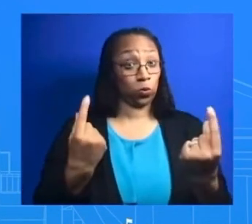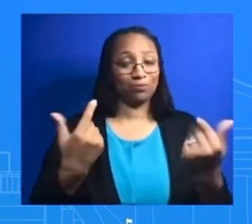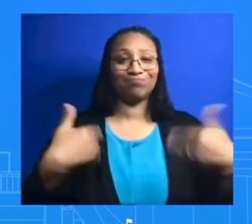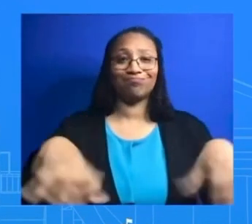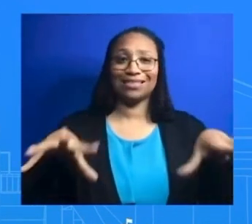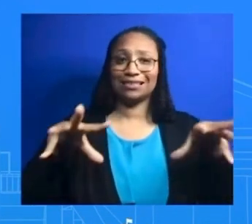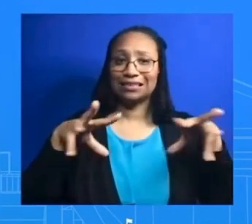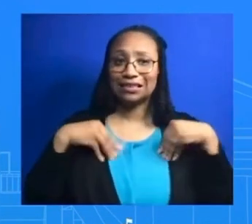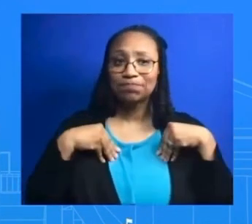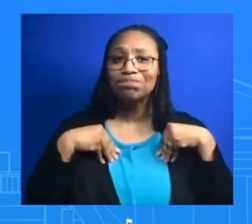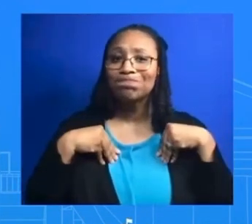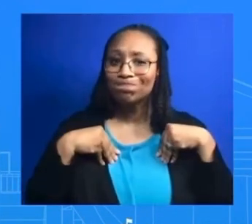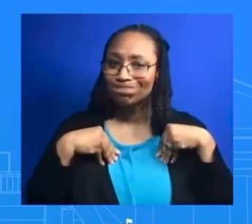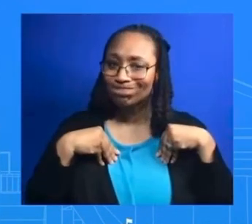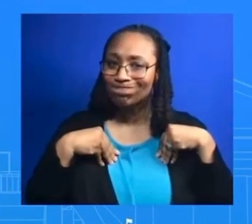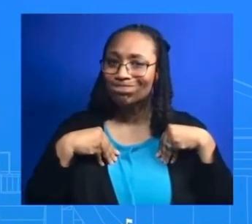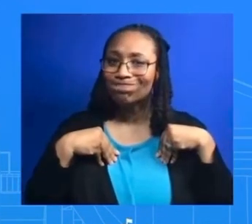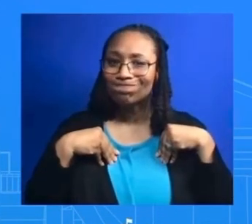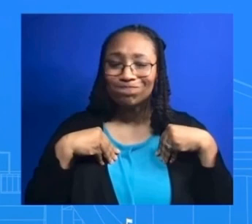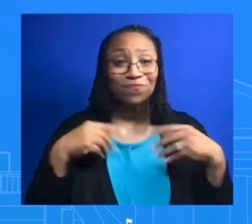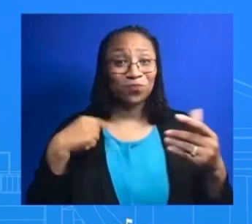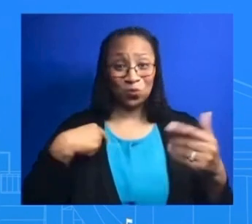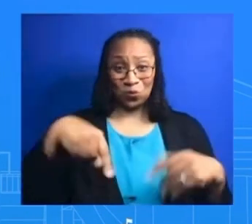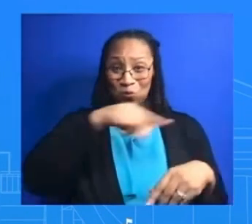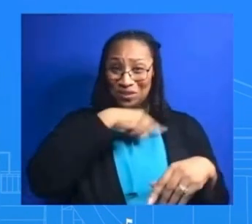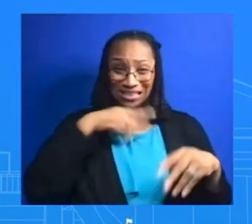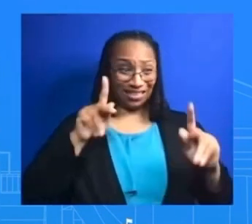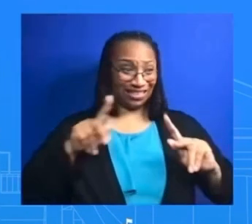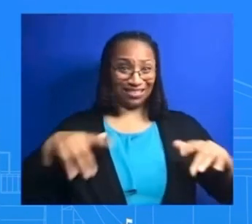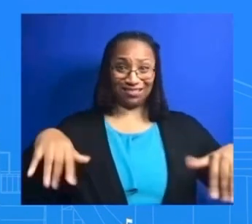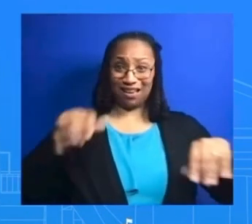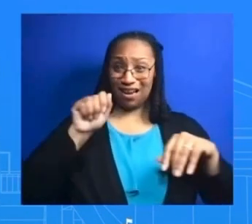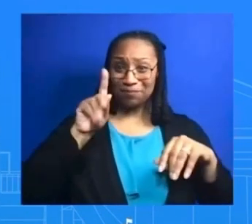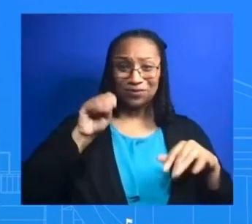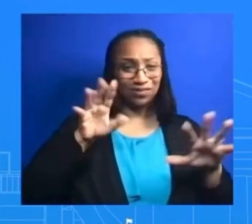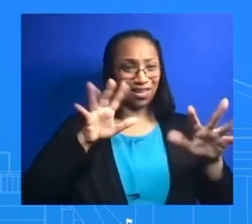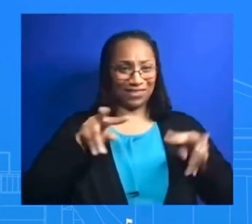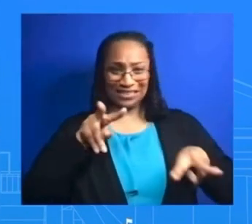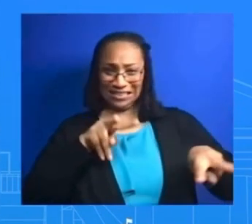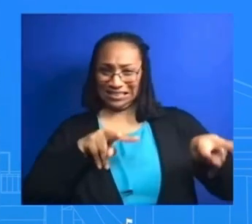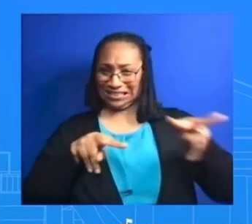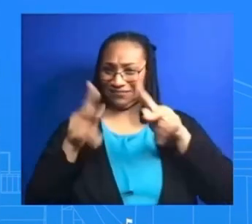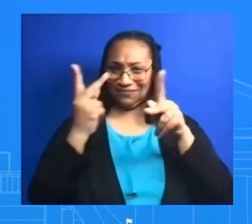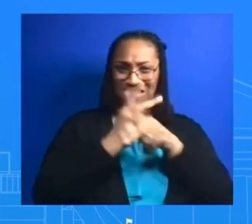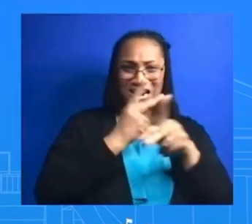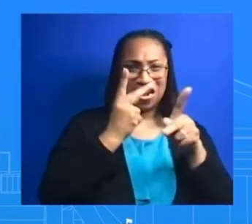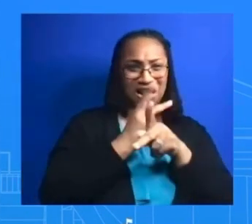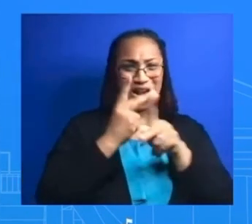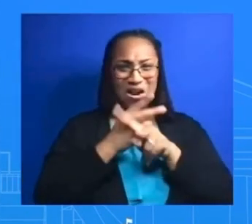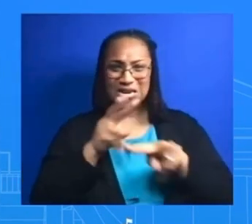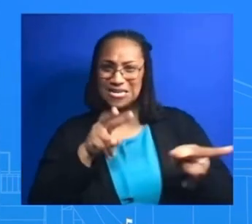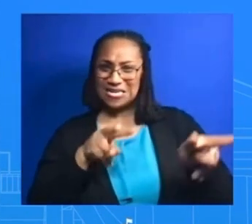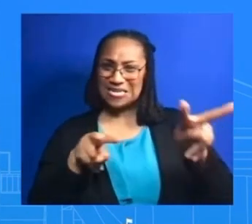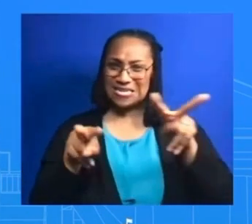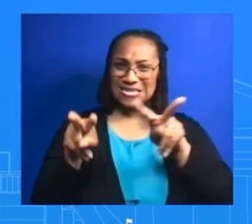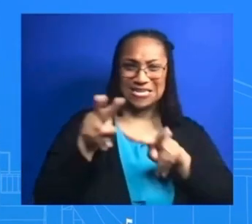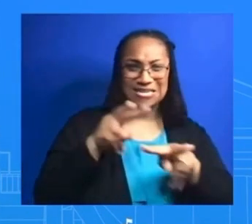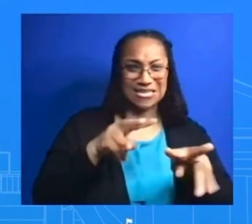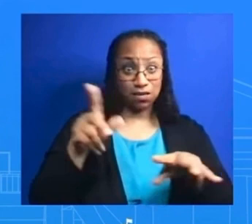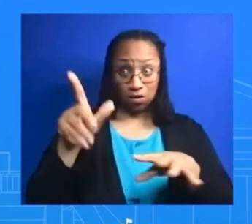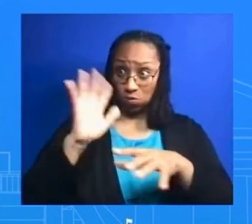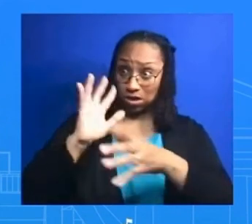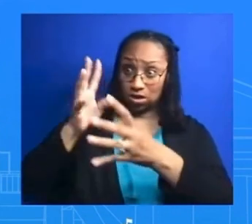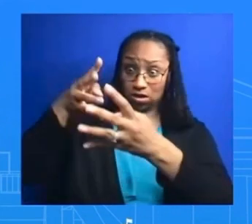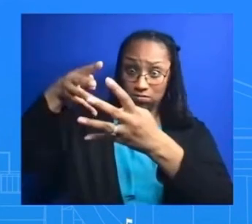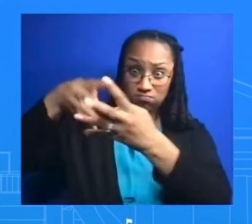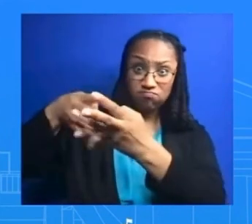administrative actions going forward, we'll have to weigh how it would stand up against that new doctrine that the Supreme Court has issued.